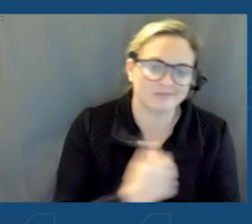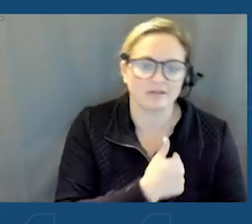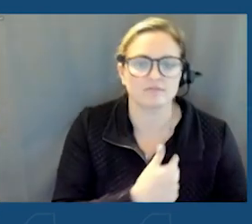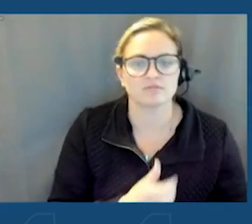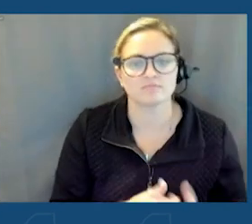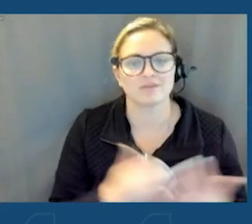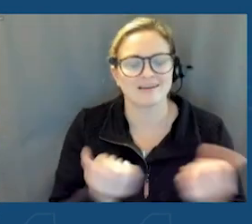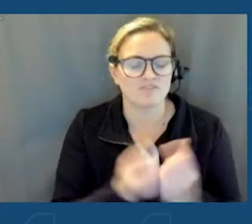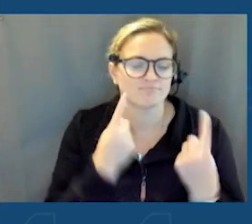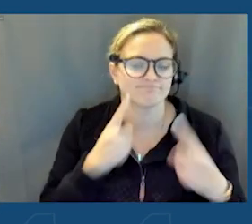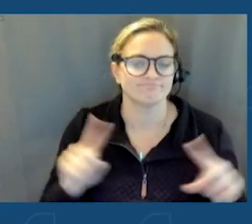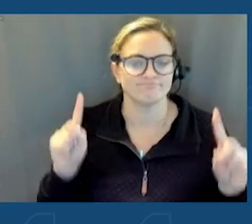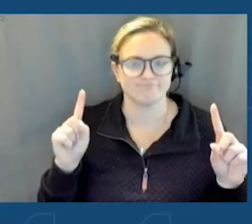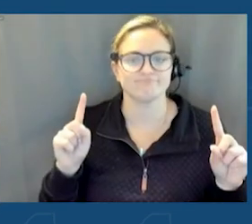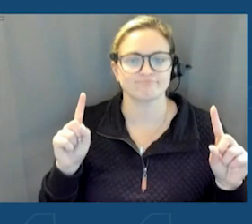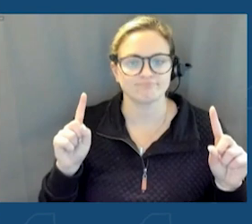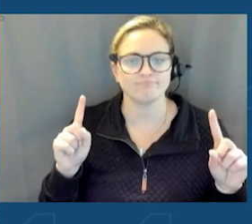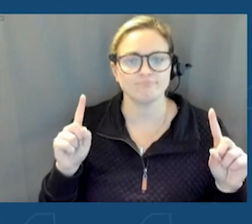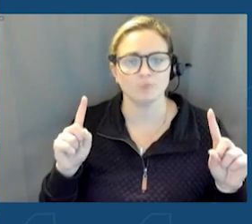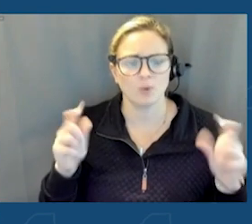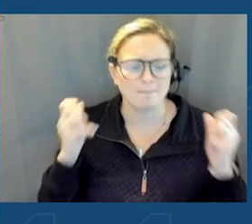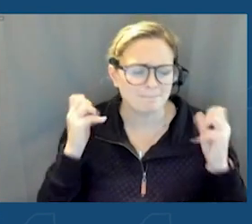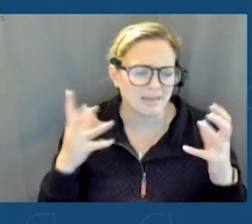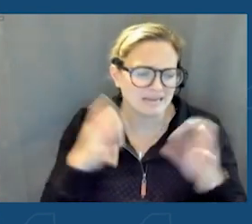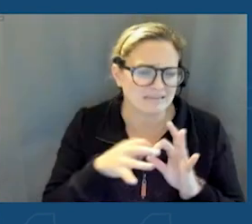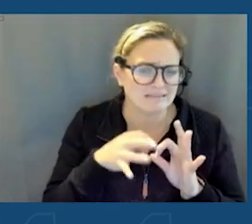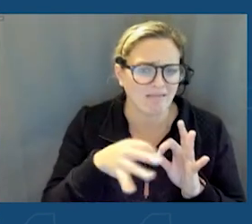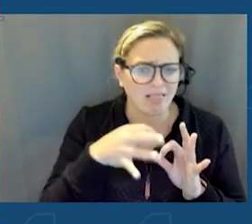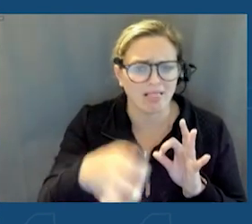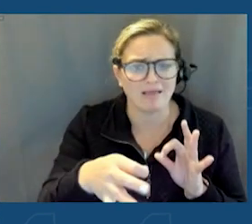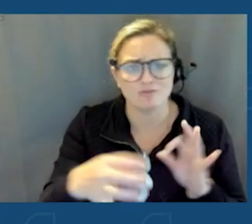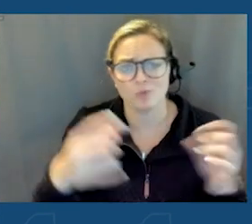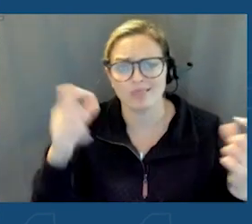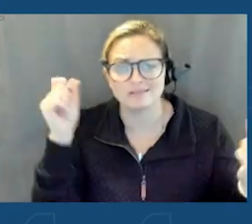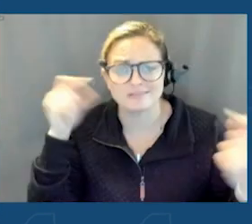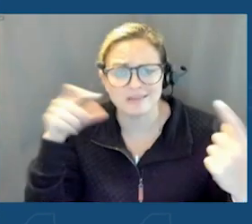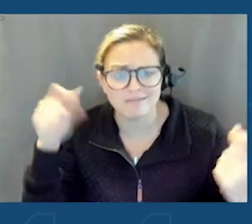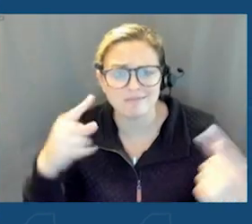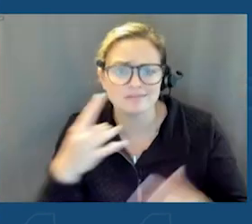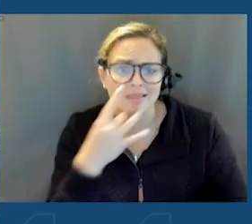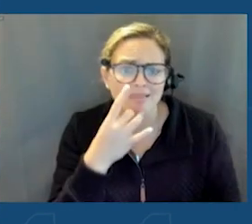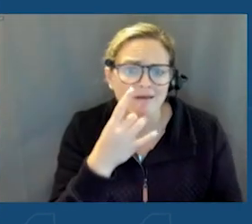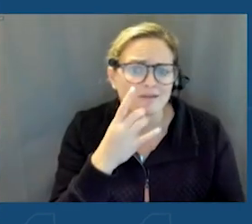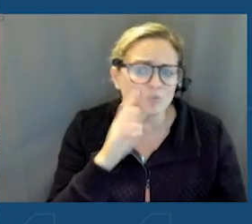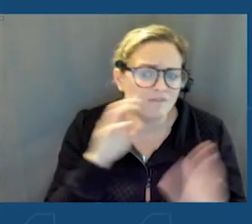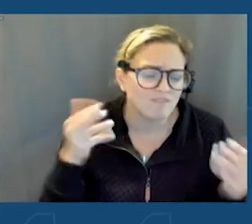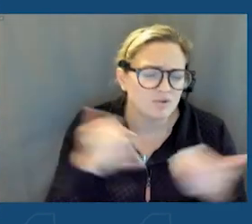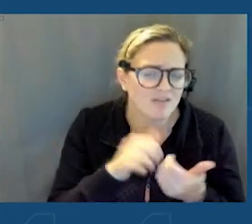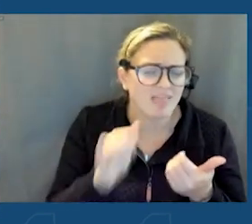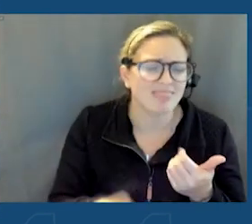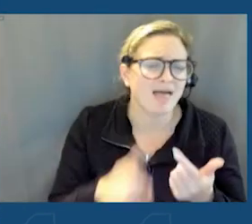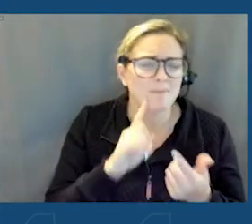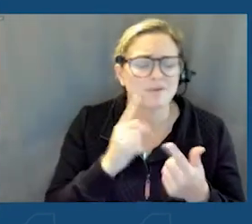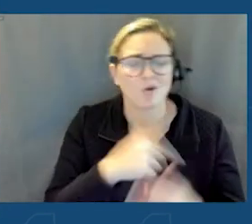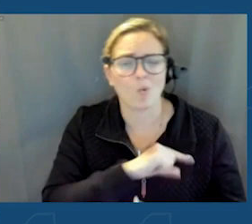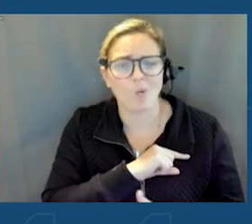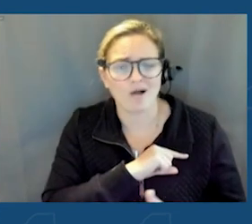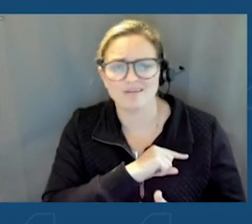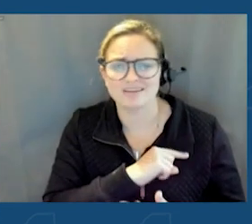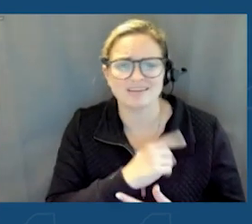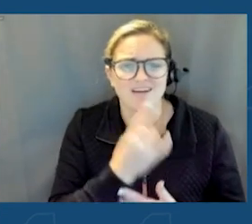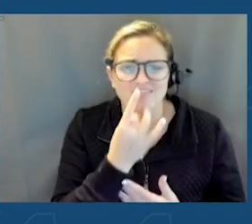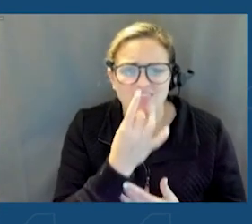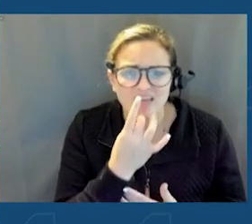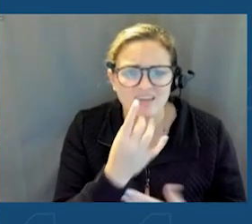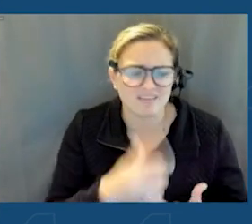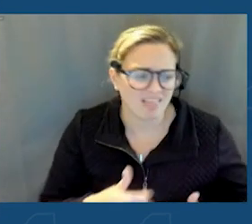accomplished here. We've had too many delays with signalization, something we focused on, and also just bringing quality of life issues. I mean, people need to